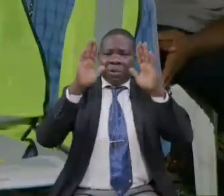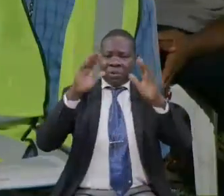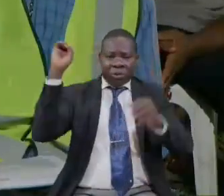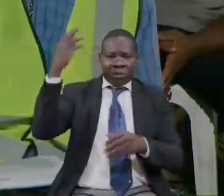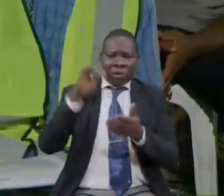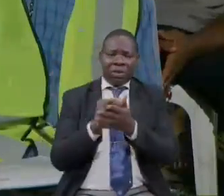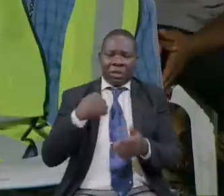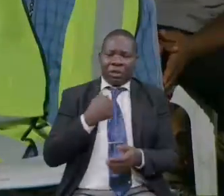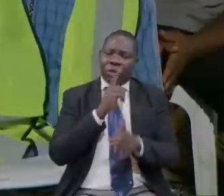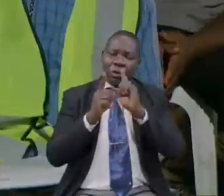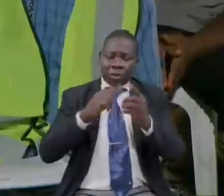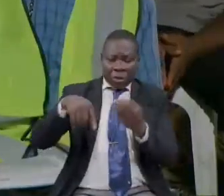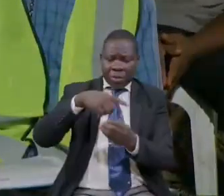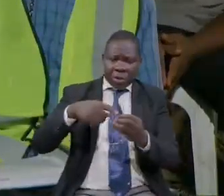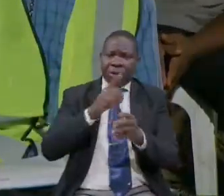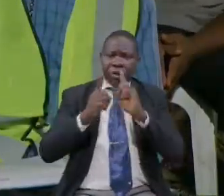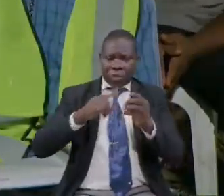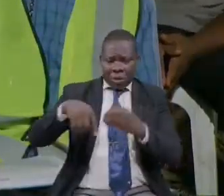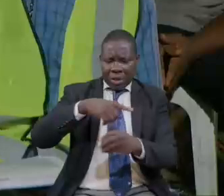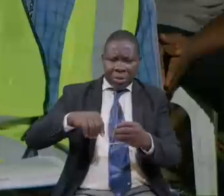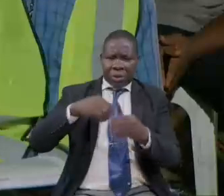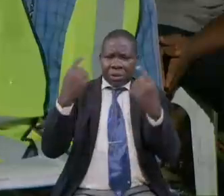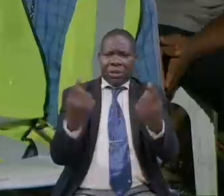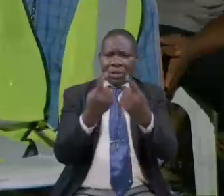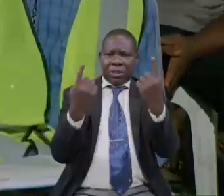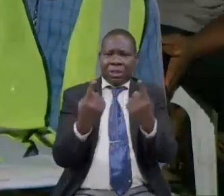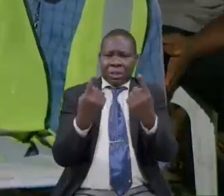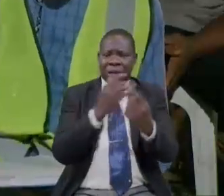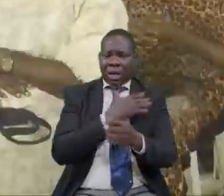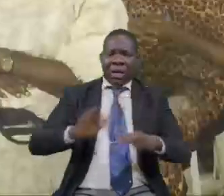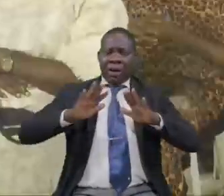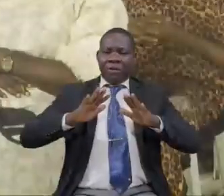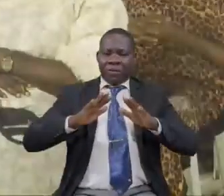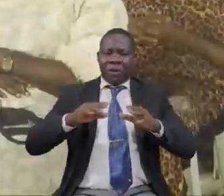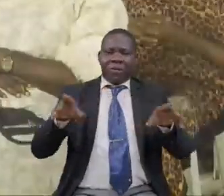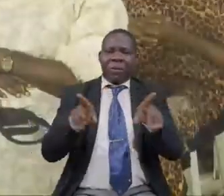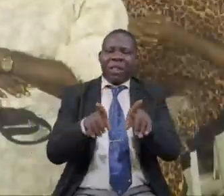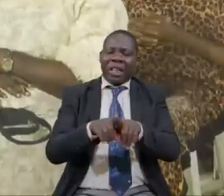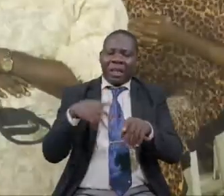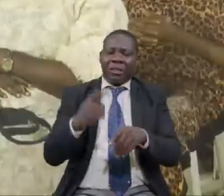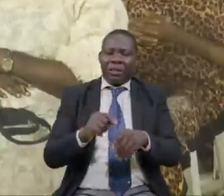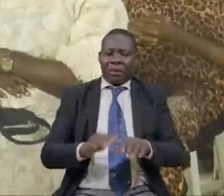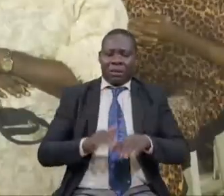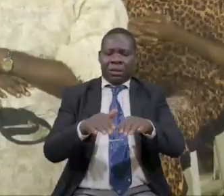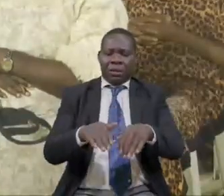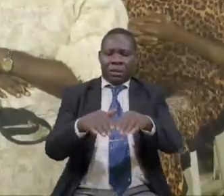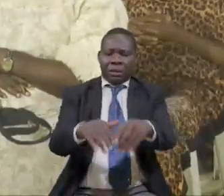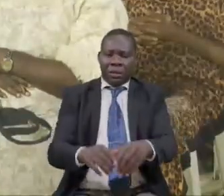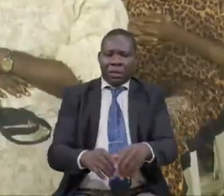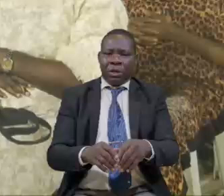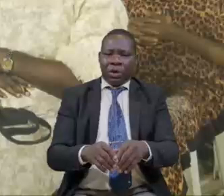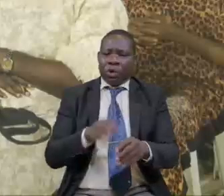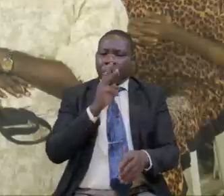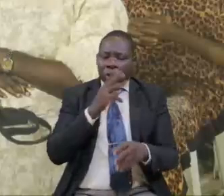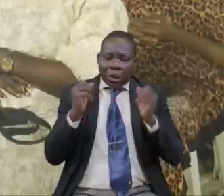about sin and despair like the sea waves cold. It says they threaten